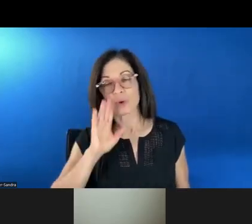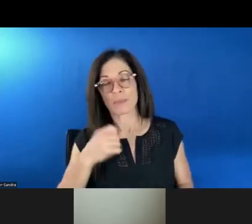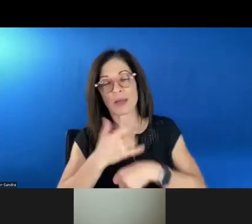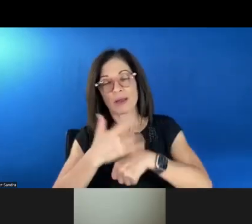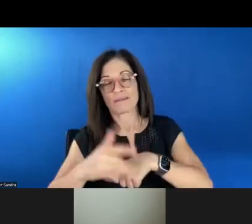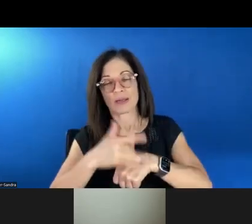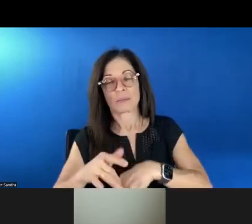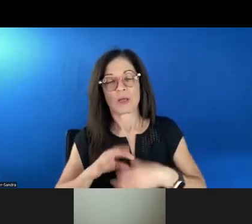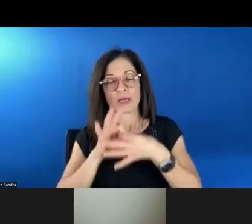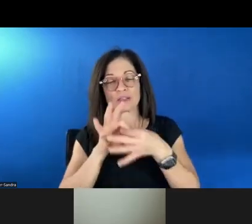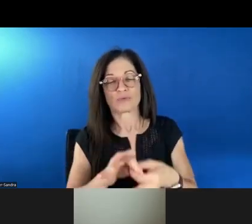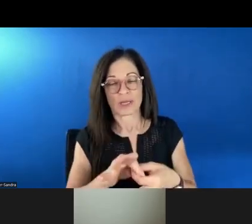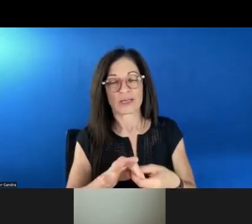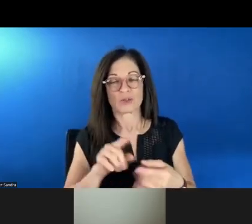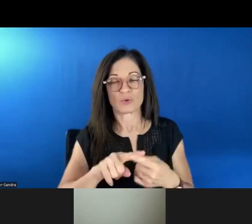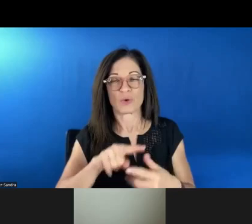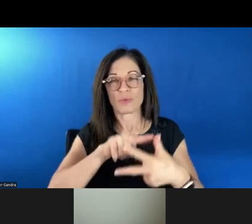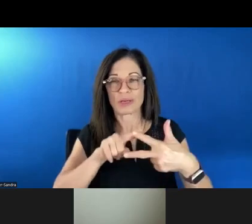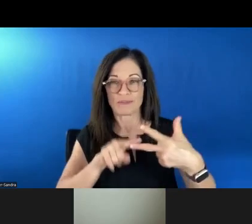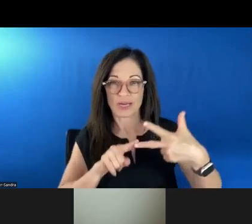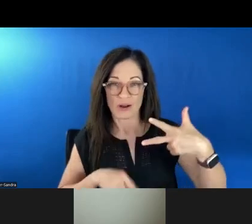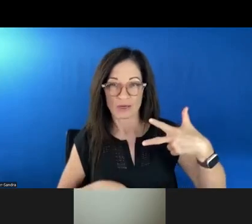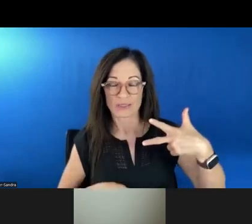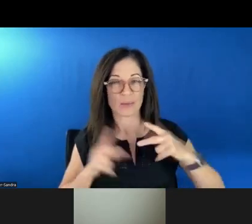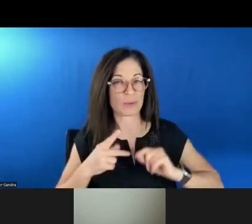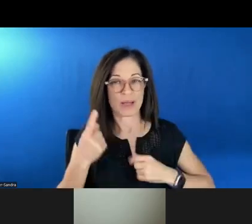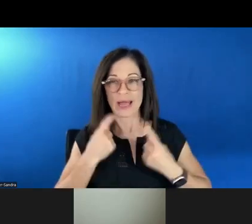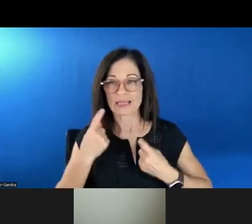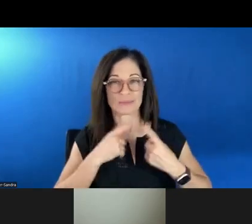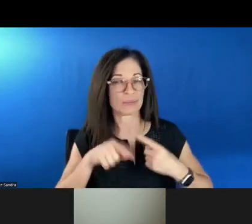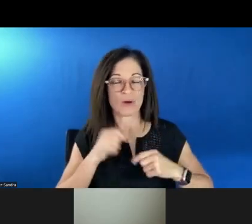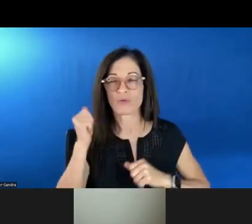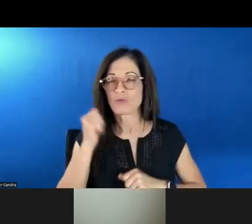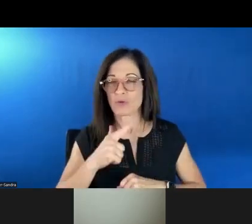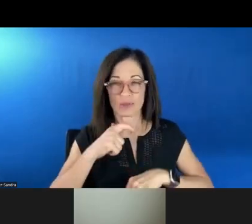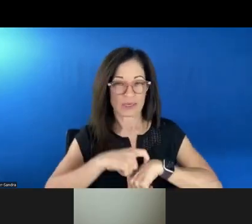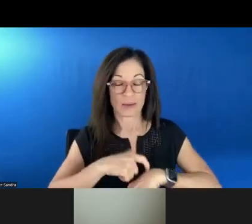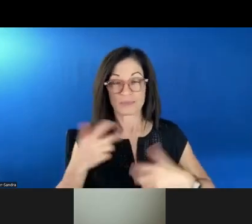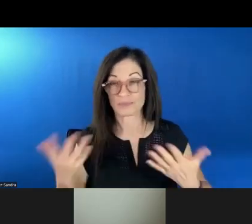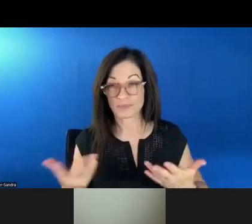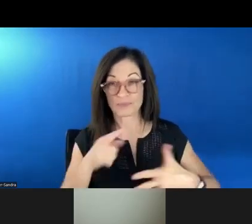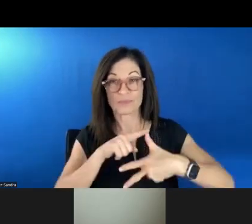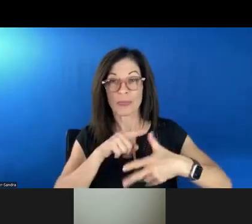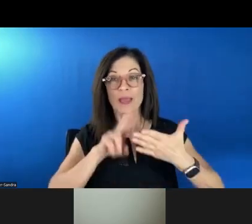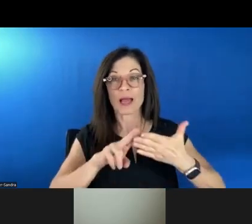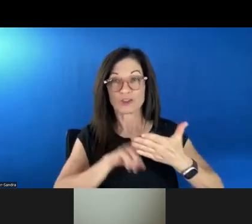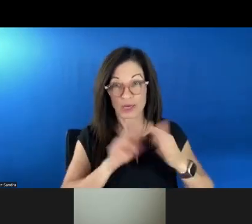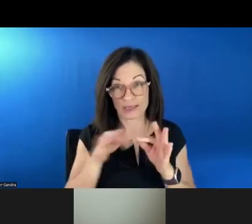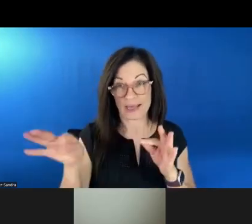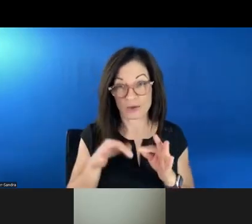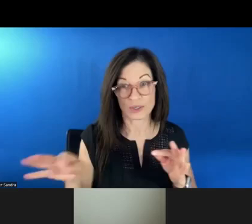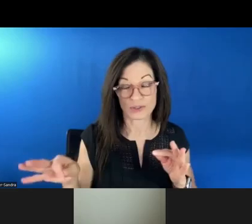as it relates to 3 different areas that I get asked about all the time. And that is contract language.